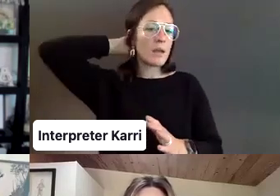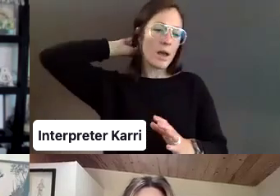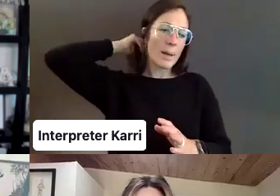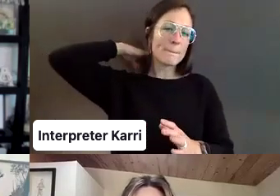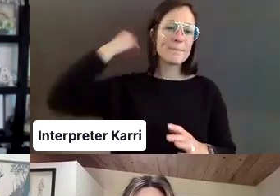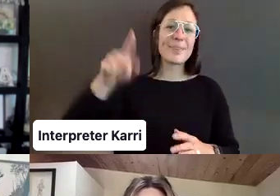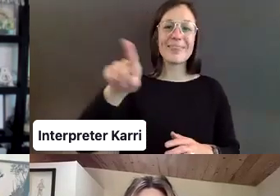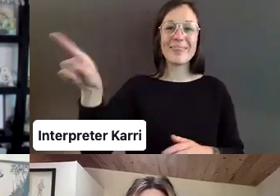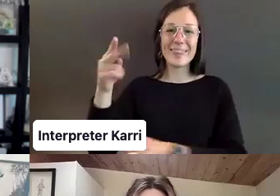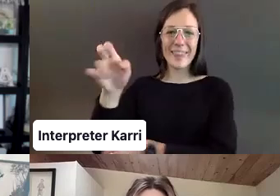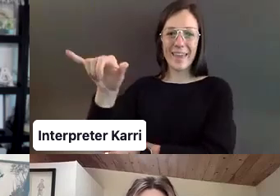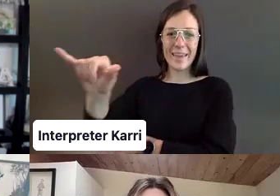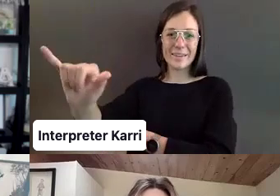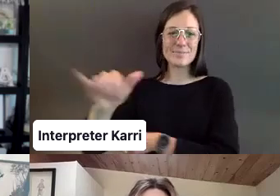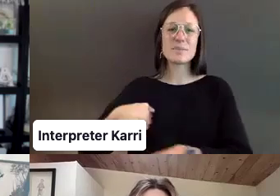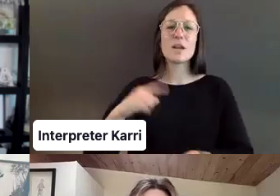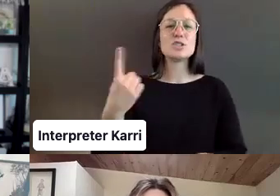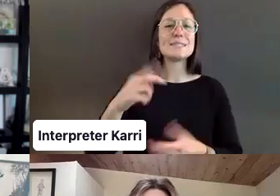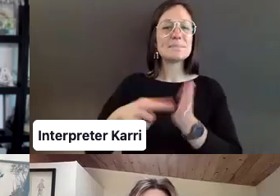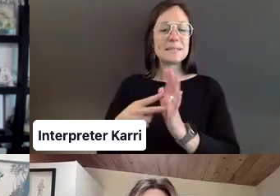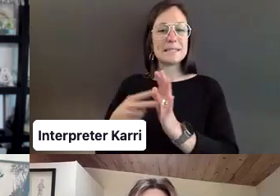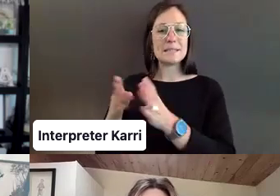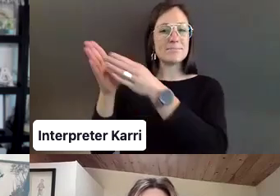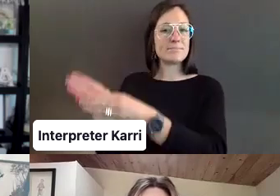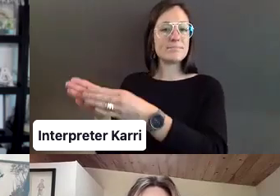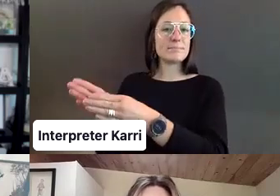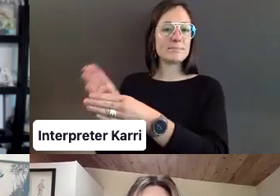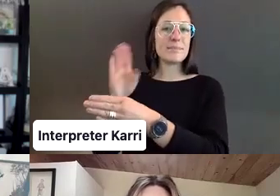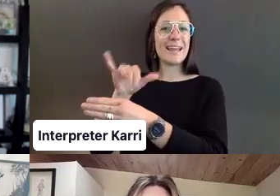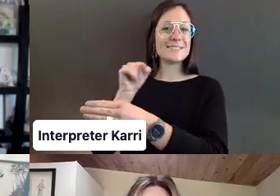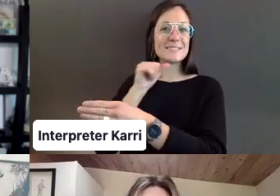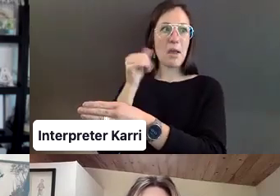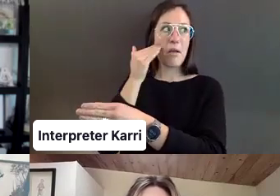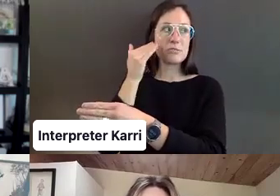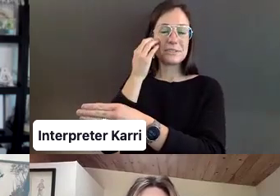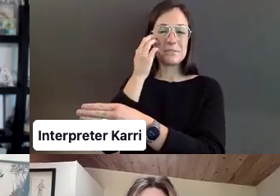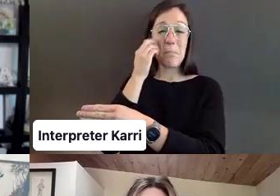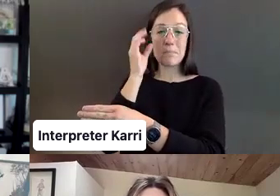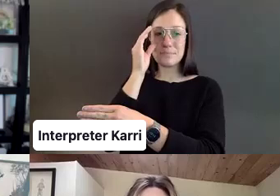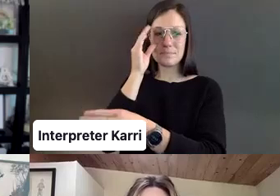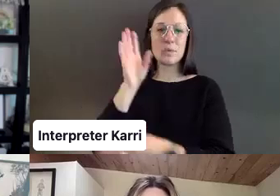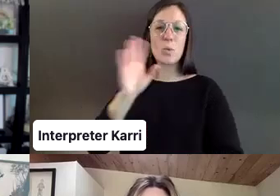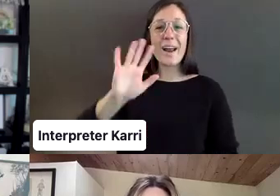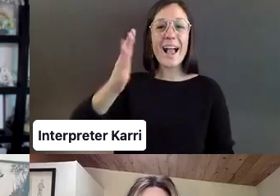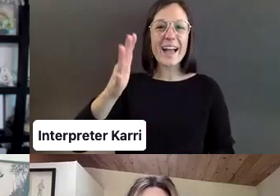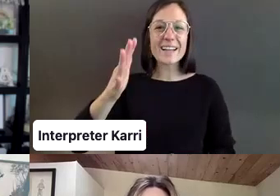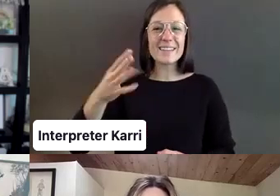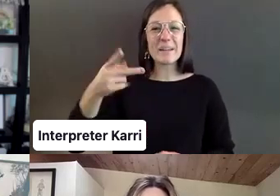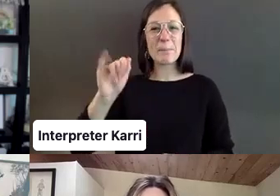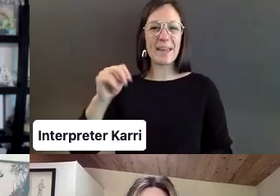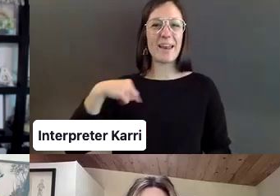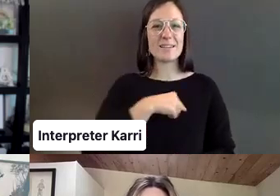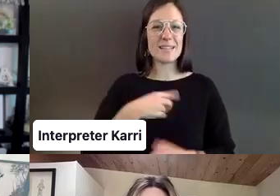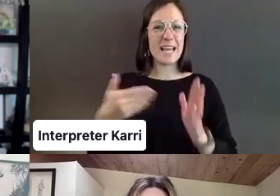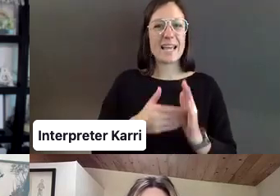they, and by they I just mean the entity that is not, you know, conscious maybe, but would kind of pit us against each other, and they'd only invite